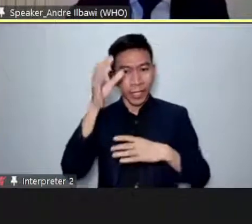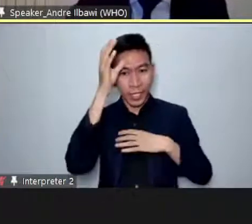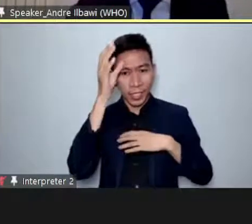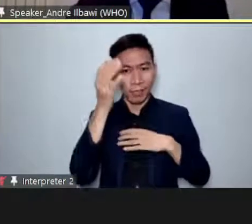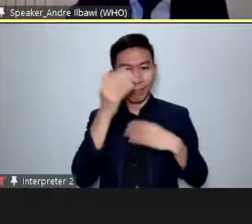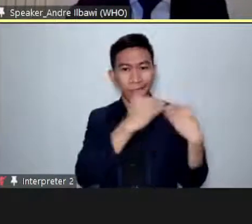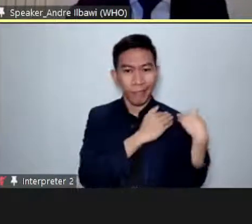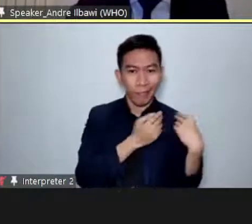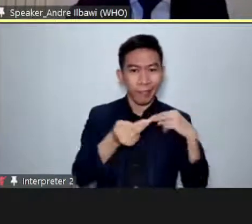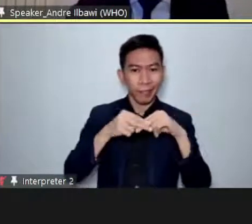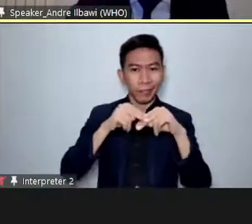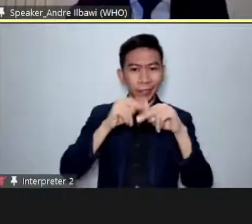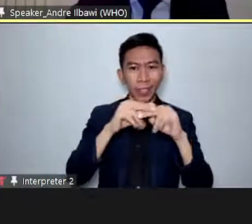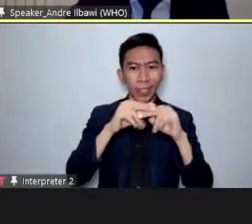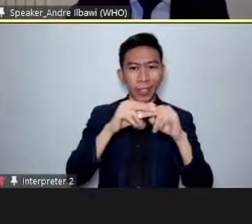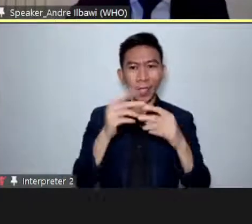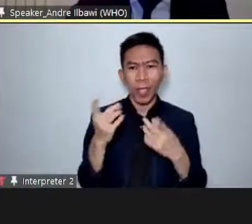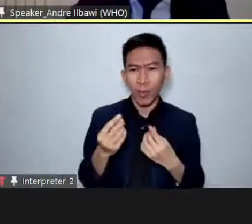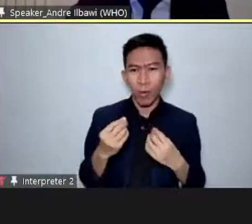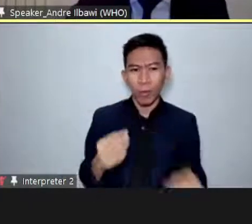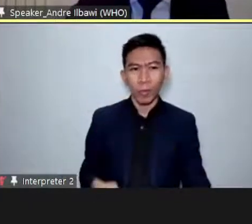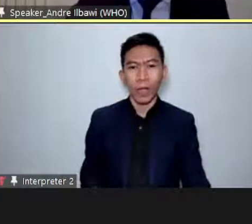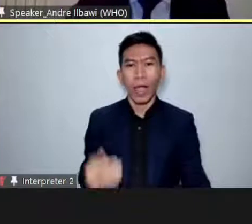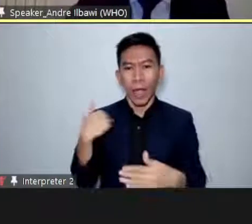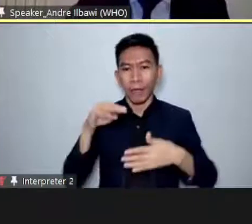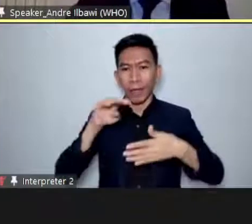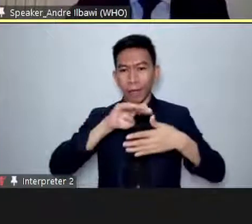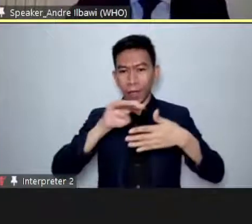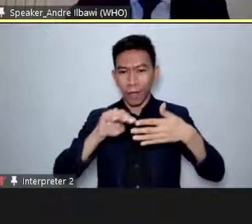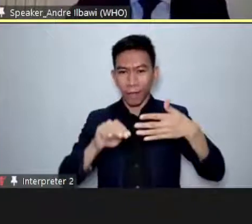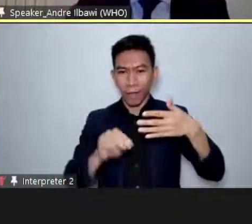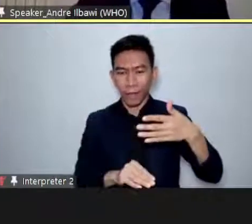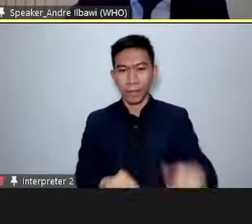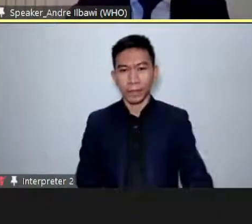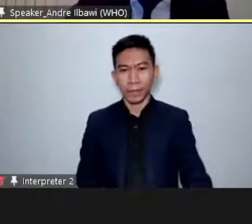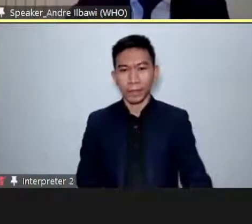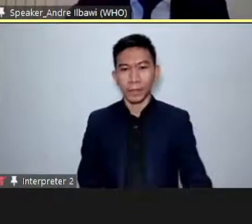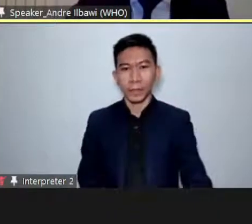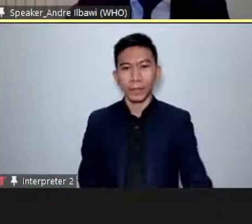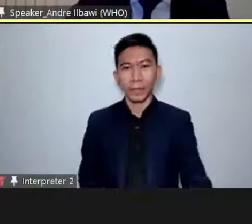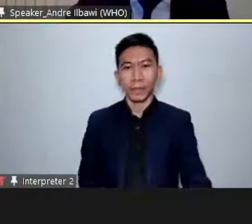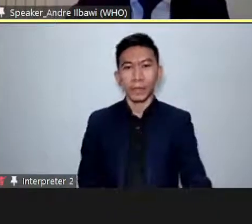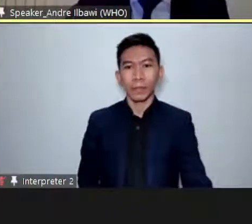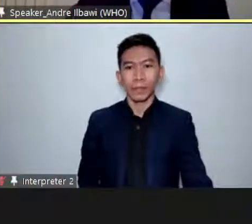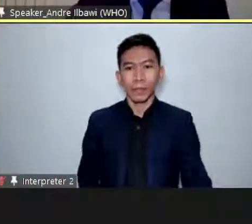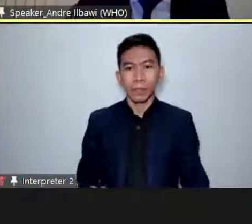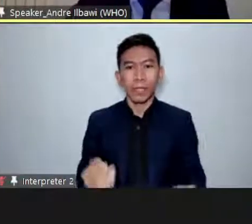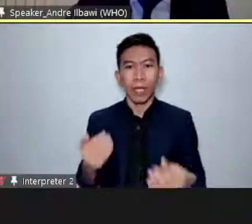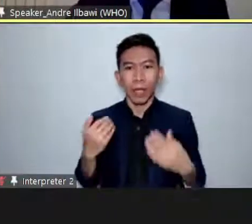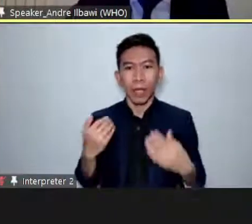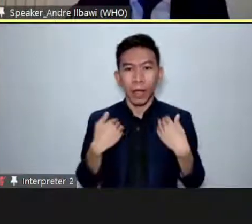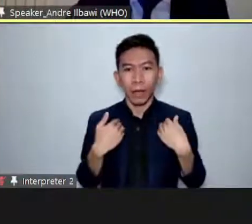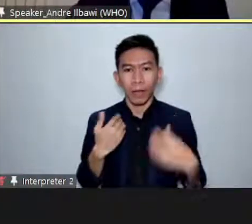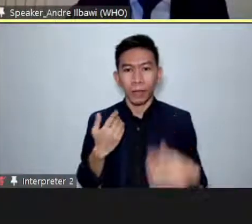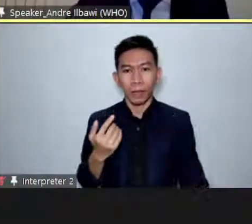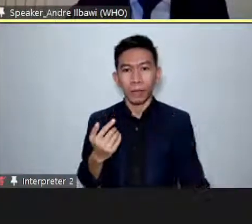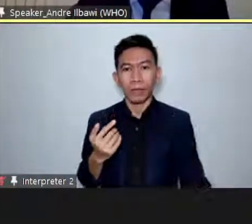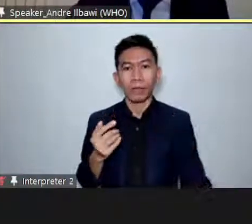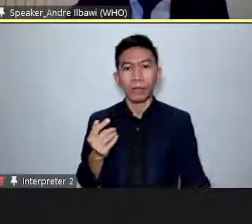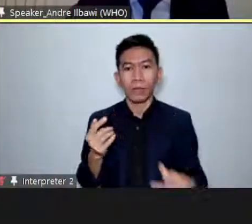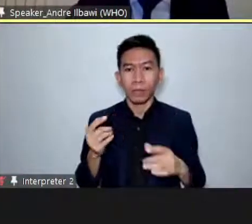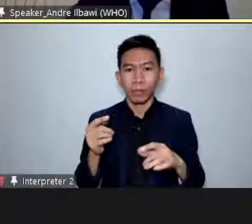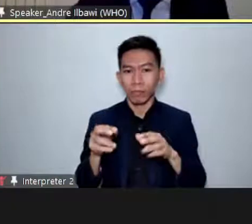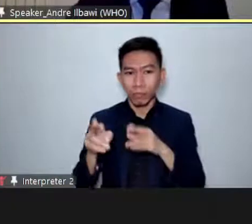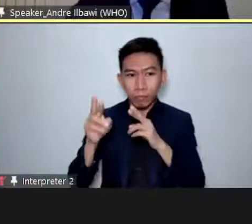about it? Here are 5 possible options. First, that we are increasing our exposures to risk factors,